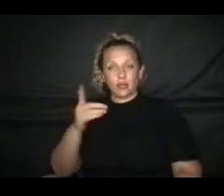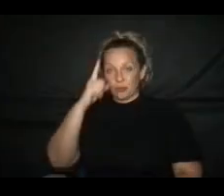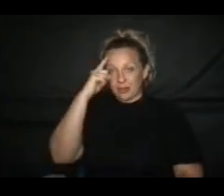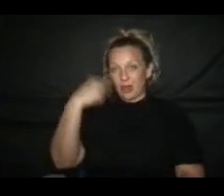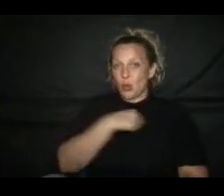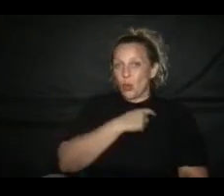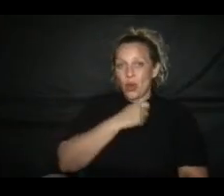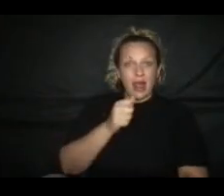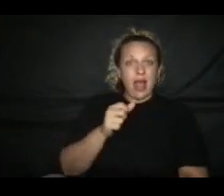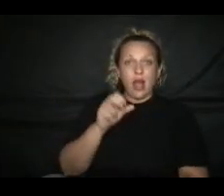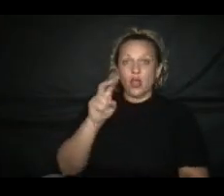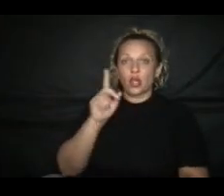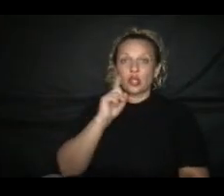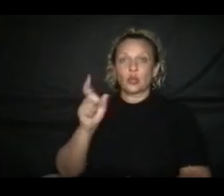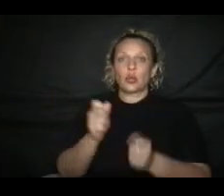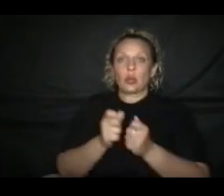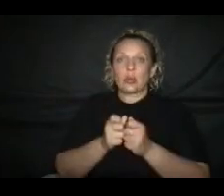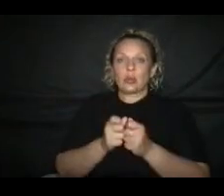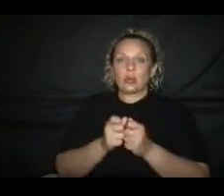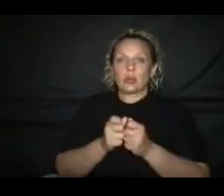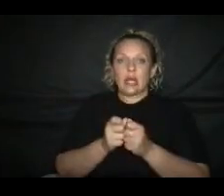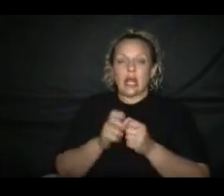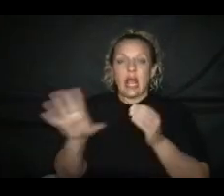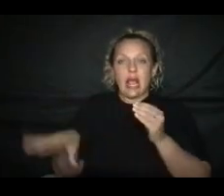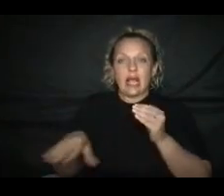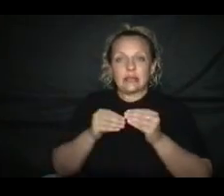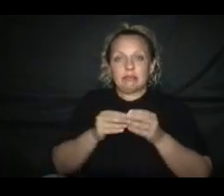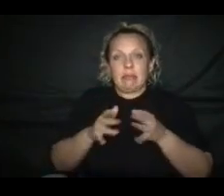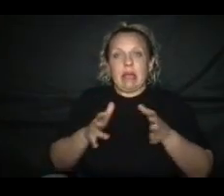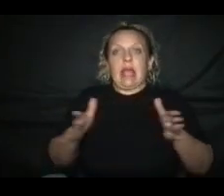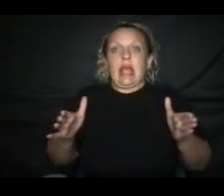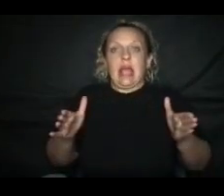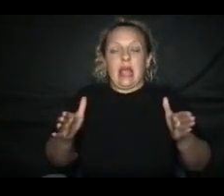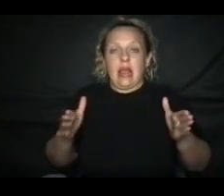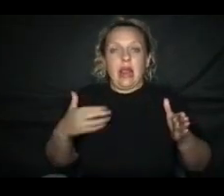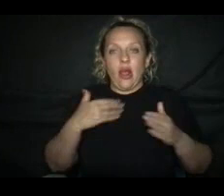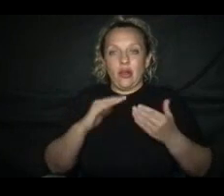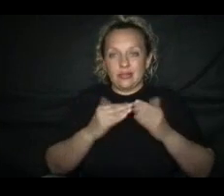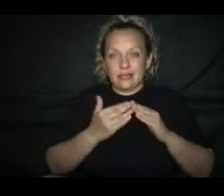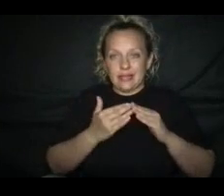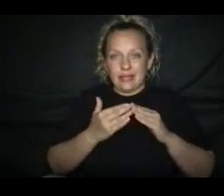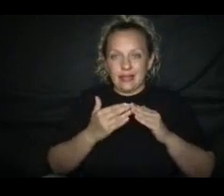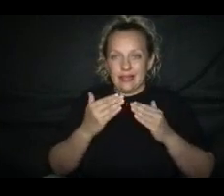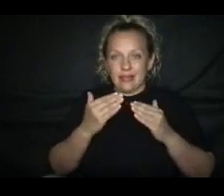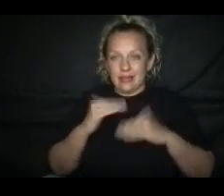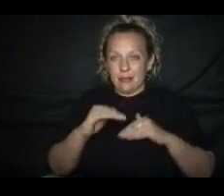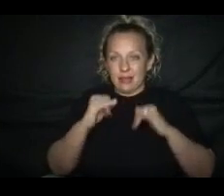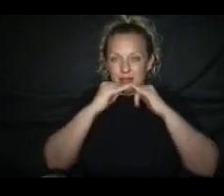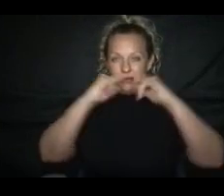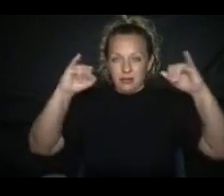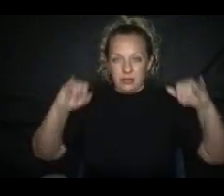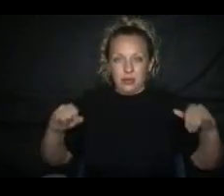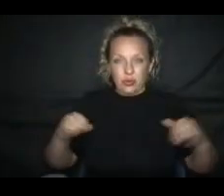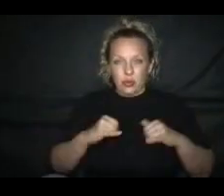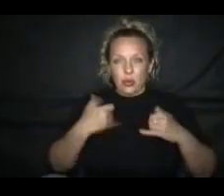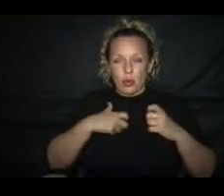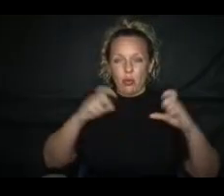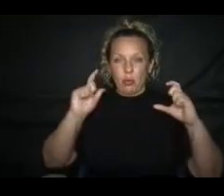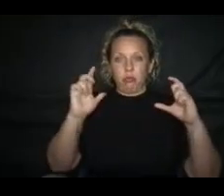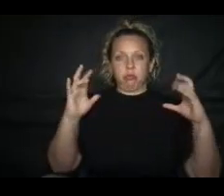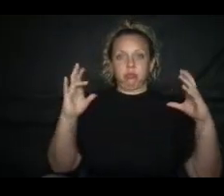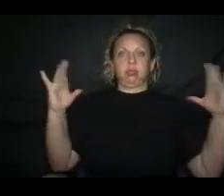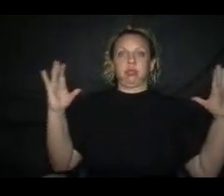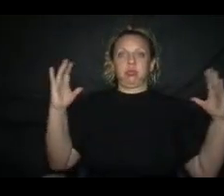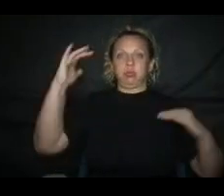looking to expand greater than our current city limits. Is that correct? Absolutely. Well, I mean, I think, if there